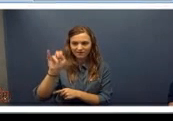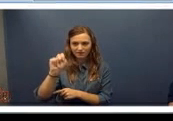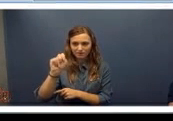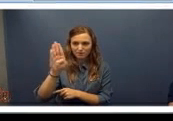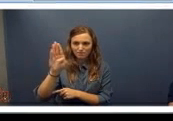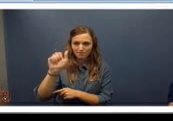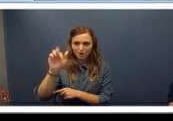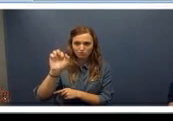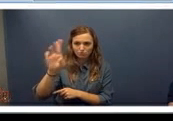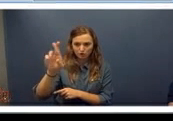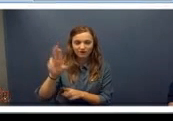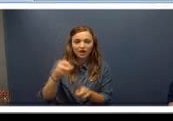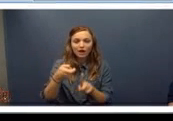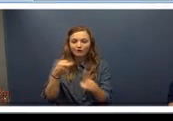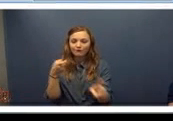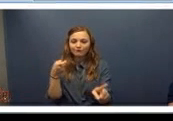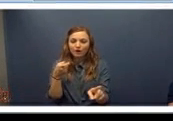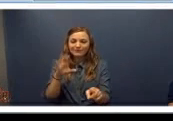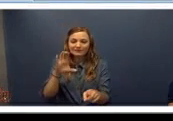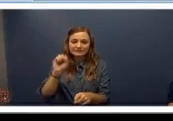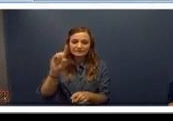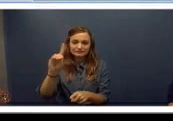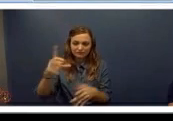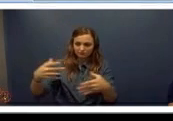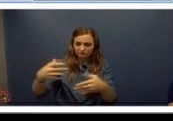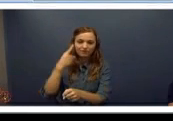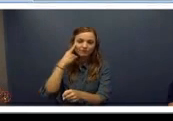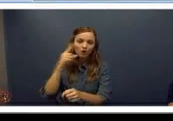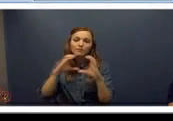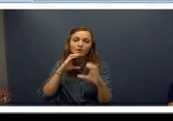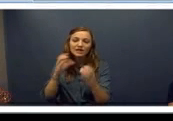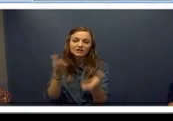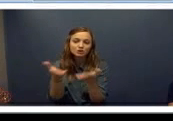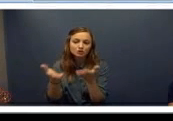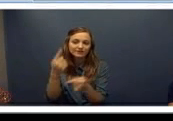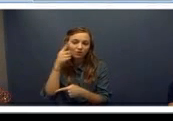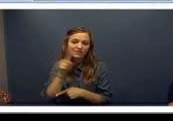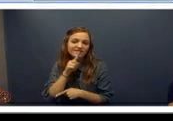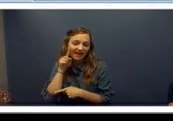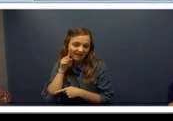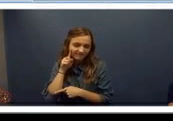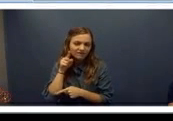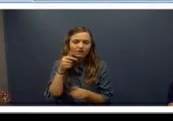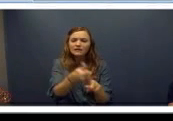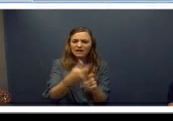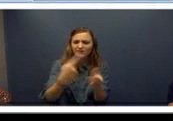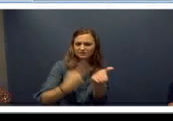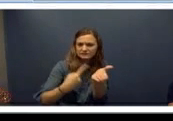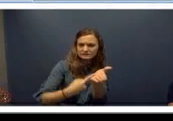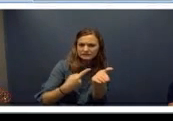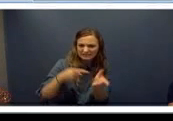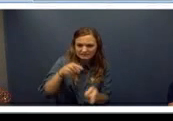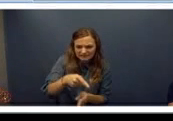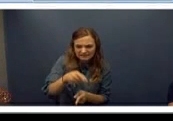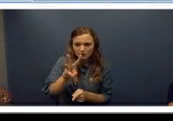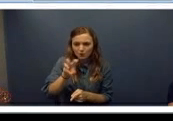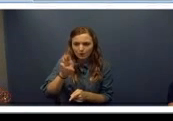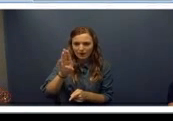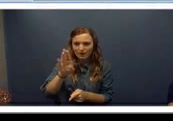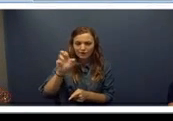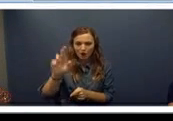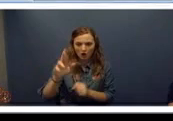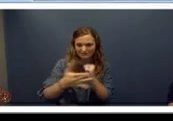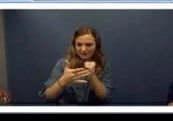Kevin Barber from CSD, that is short for Communication Service for the Deaf, to discuss